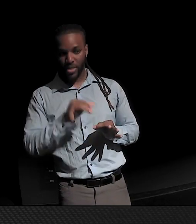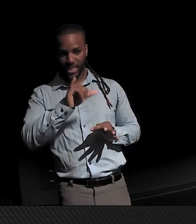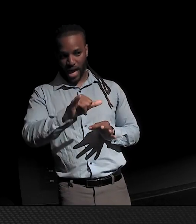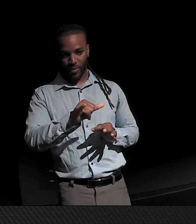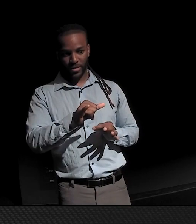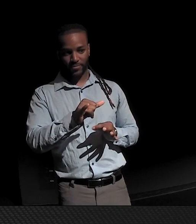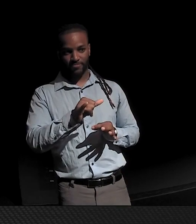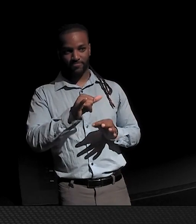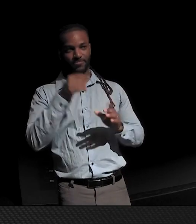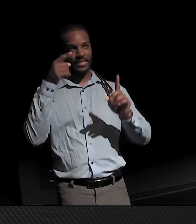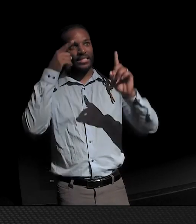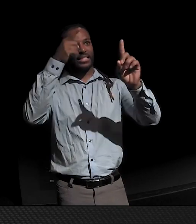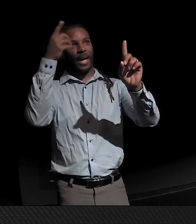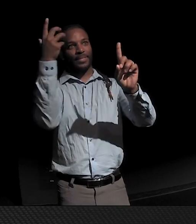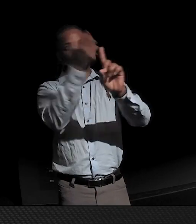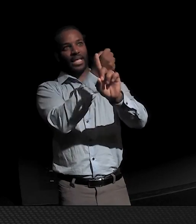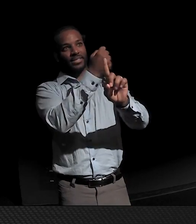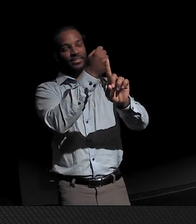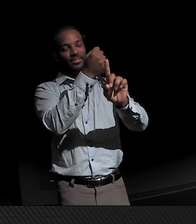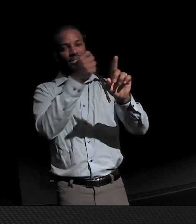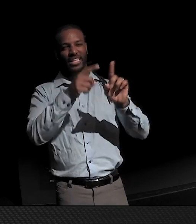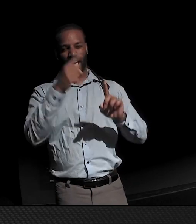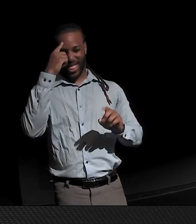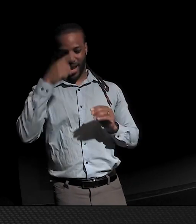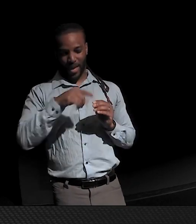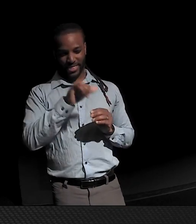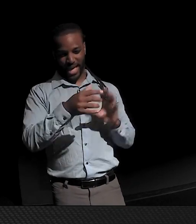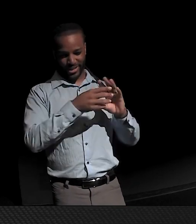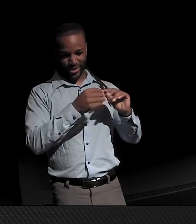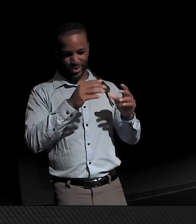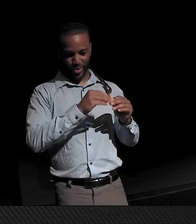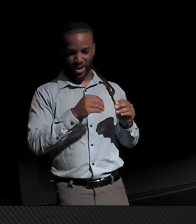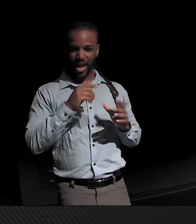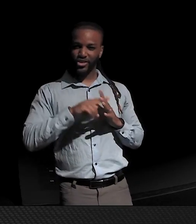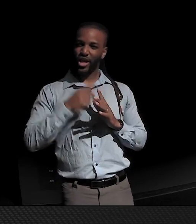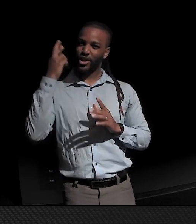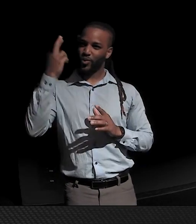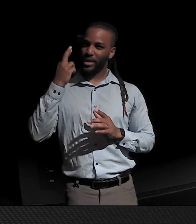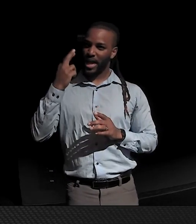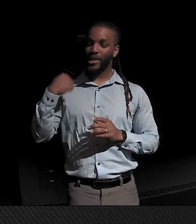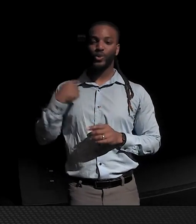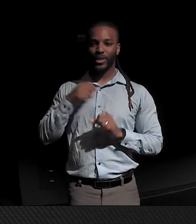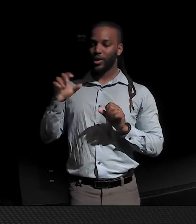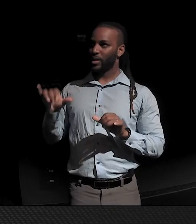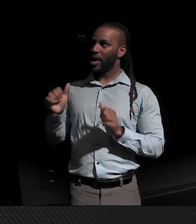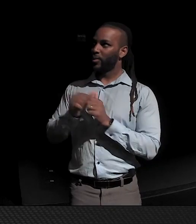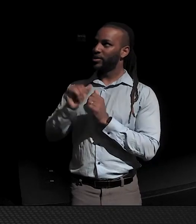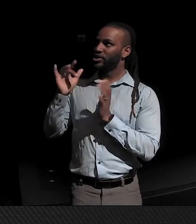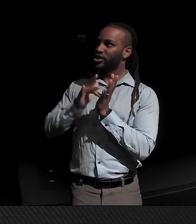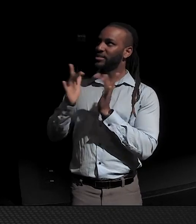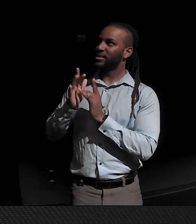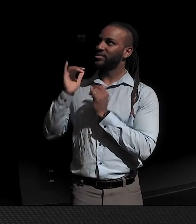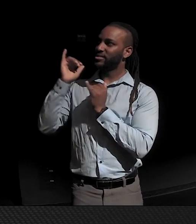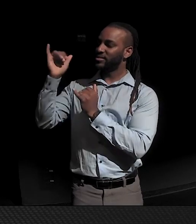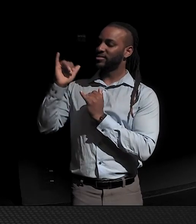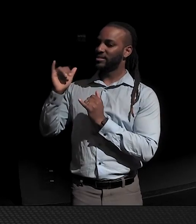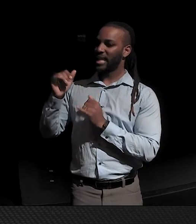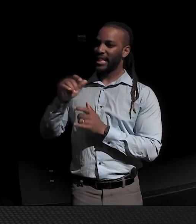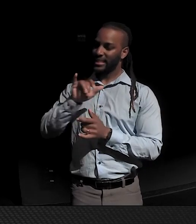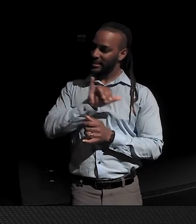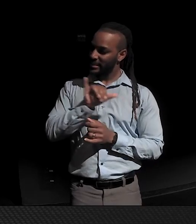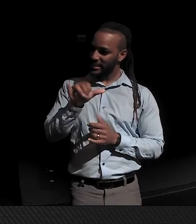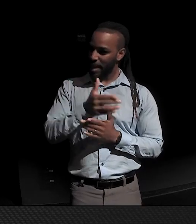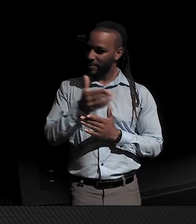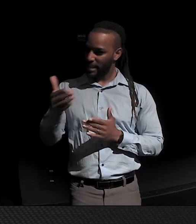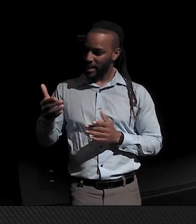gotten this at the end. And as I thought about that story, I started to realize that we can do that with Jesus. Like, we can do the same